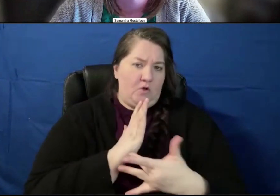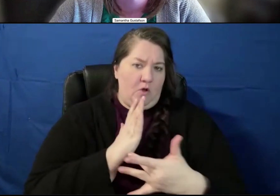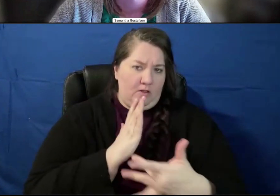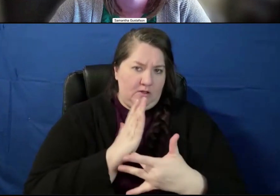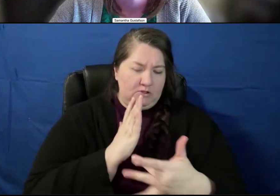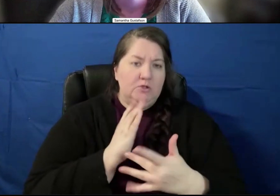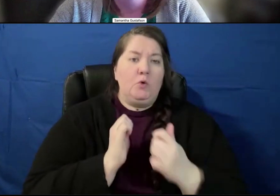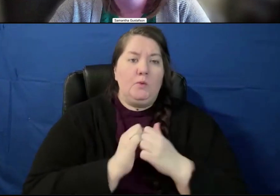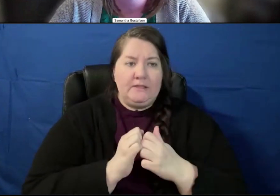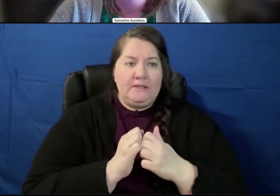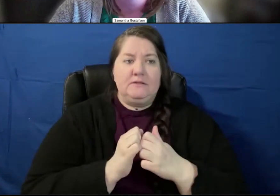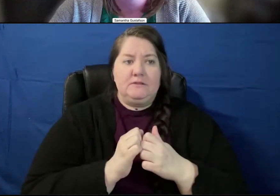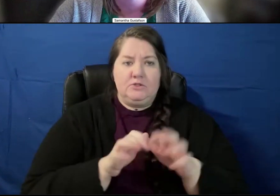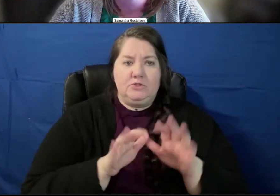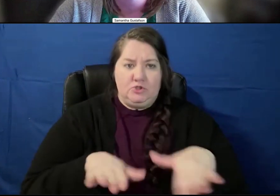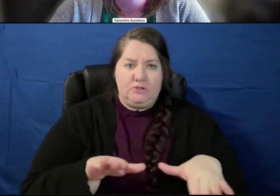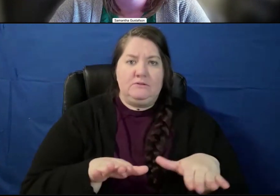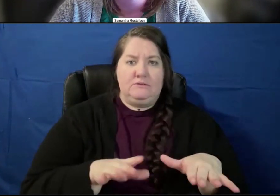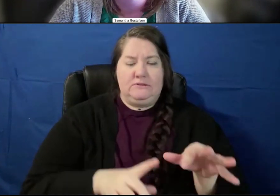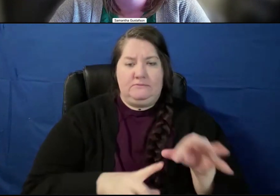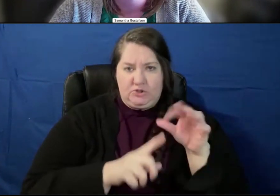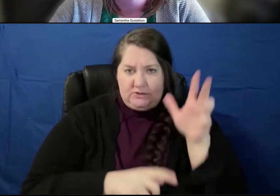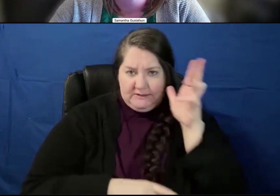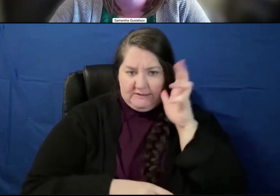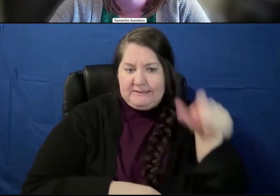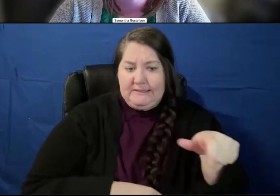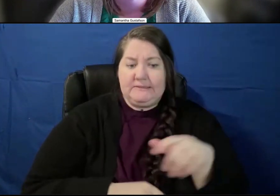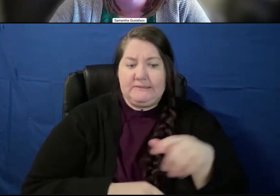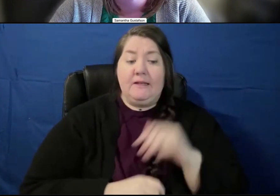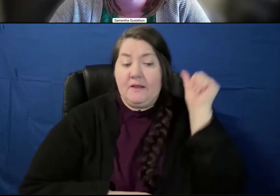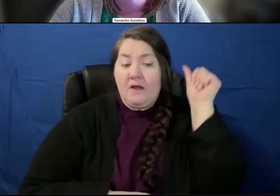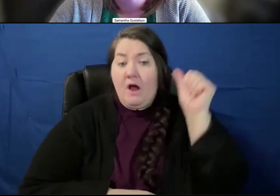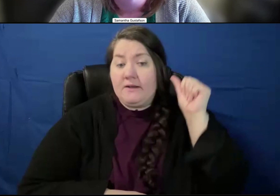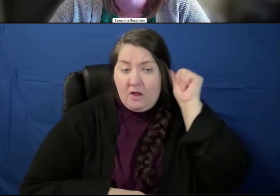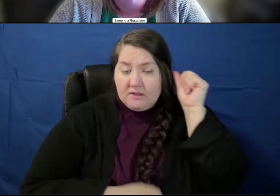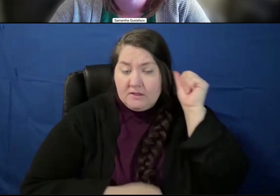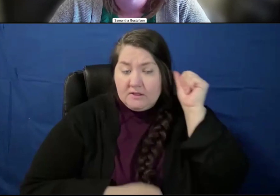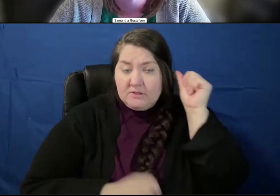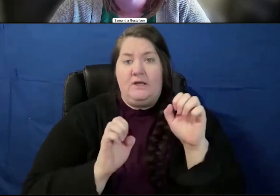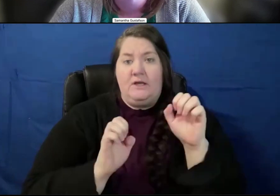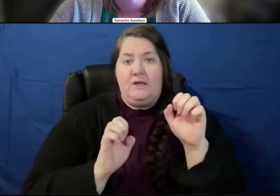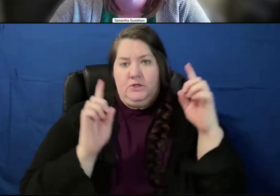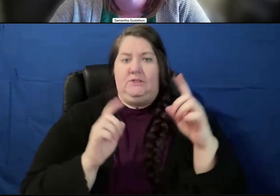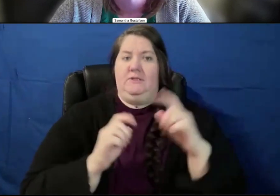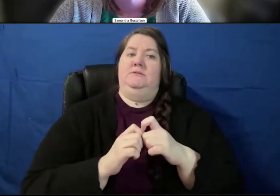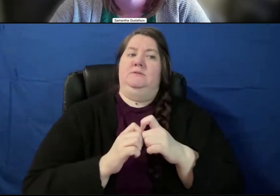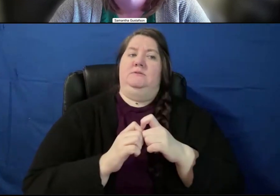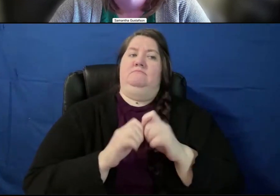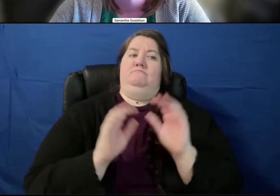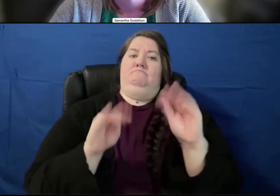listening needs. And I know the Educational Audiology Association is working on a position statement for that as well.